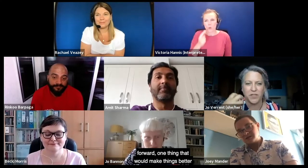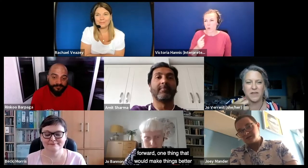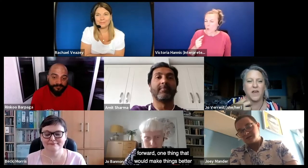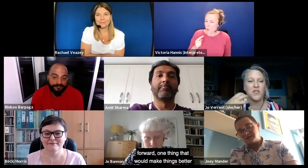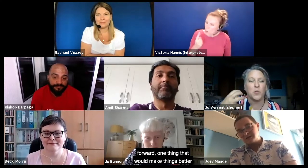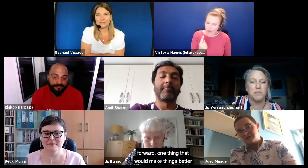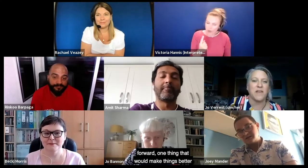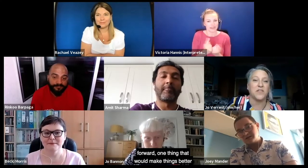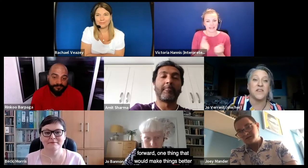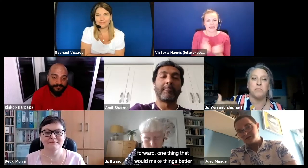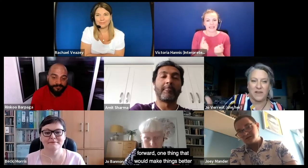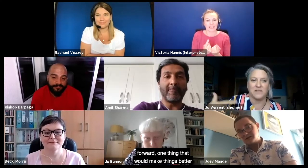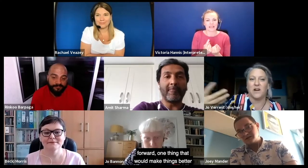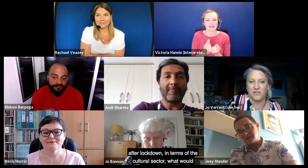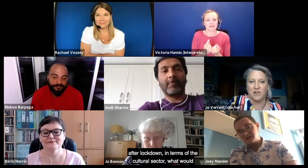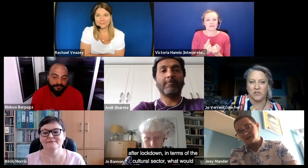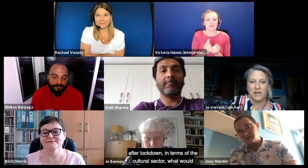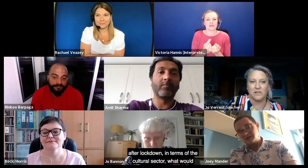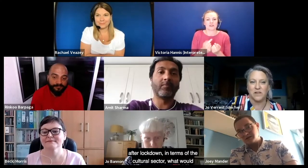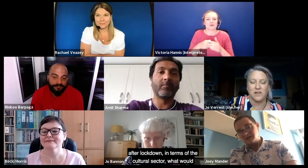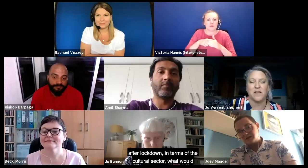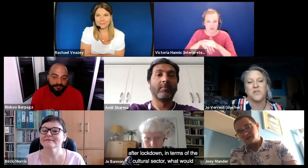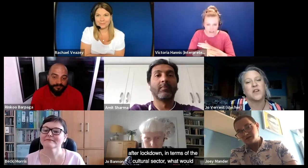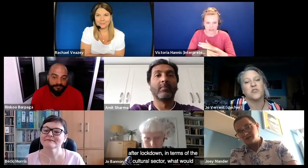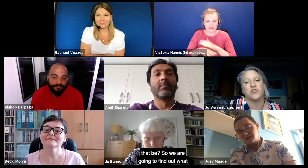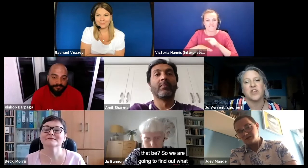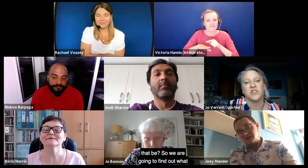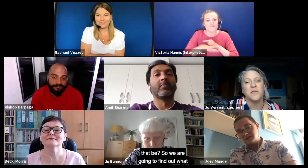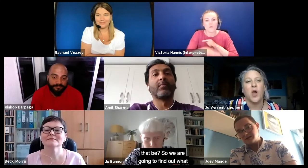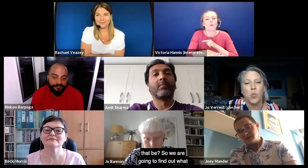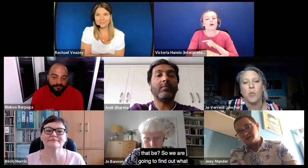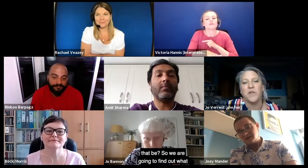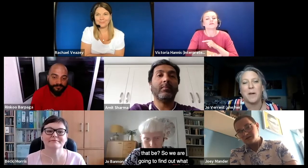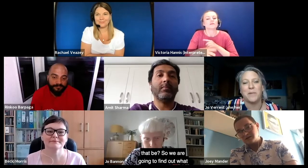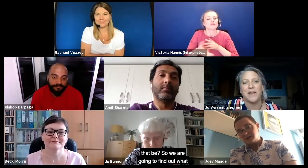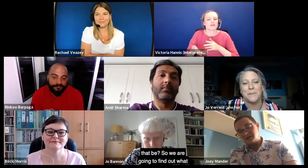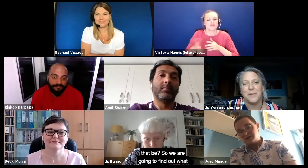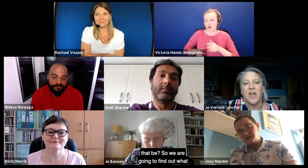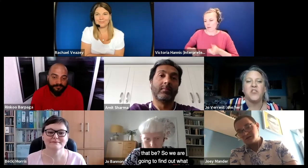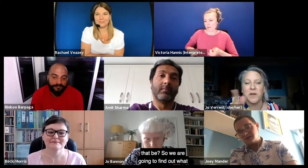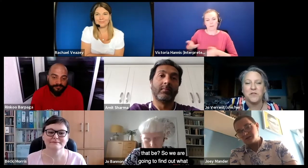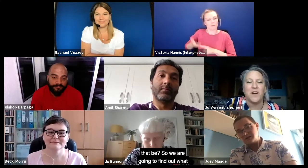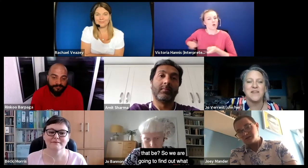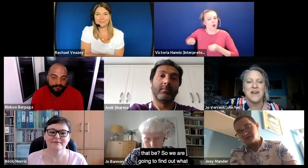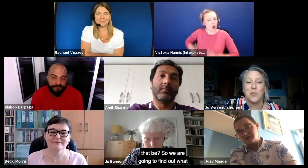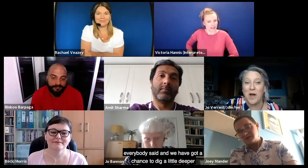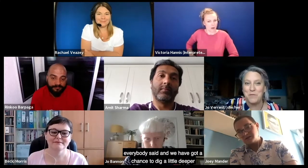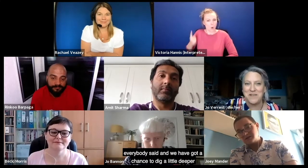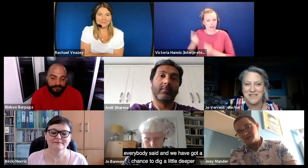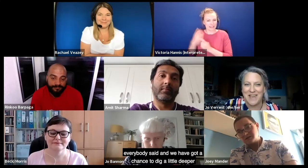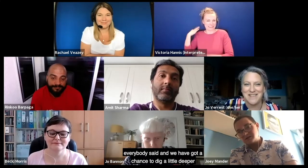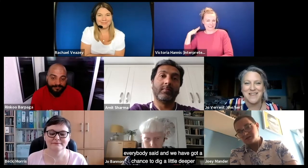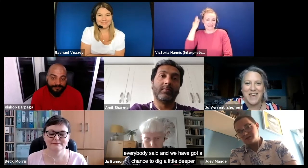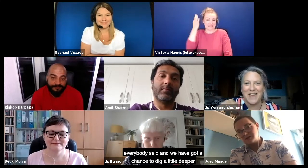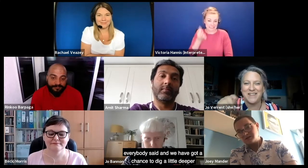one thing that would make things better after lockdown in terms of the cultural sector, what would that be? So we're going to find out what